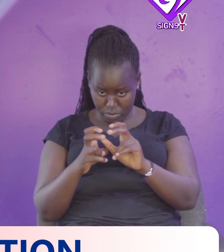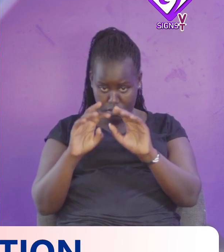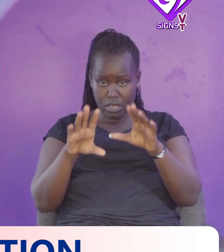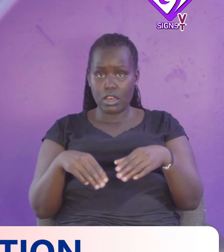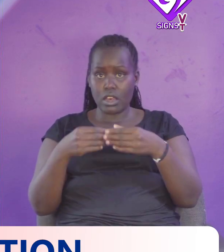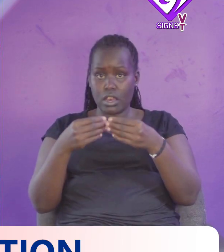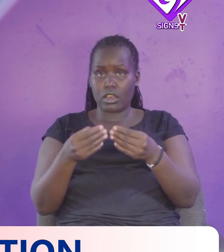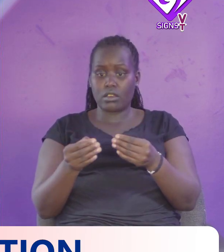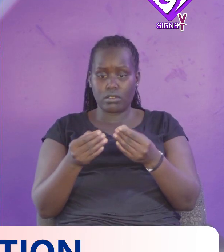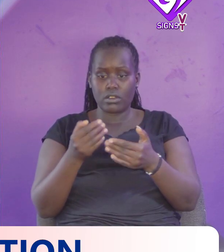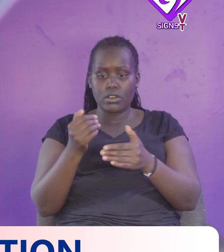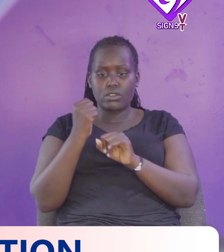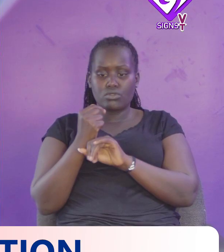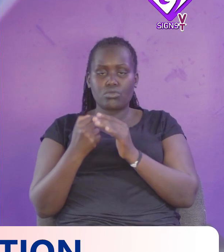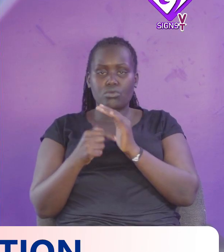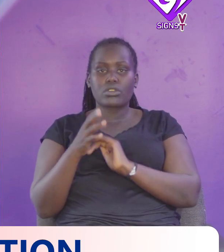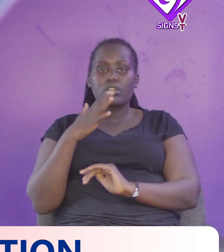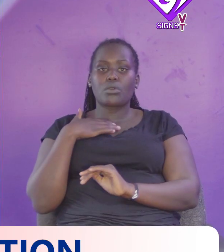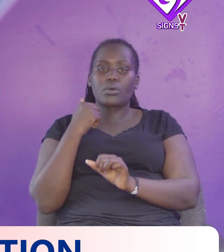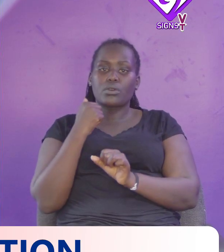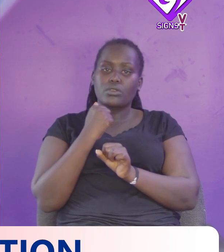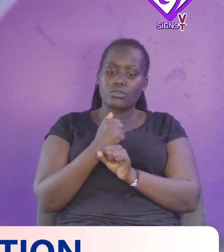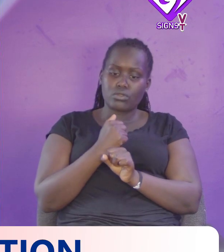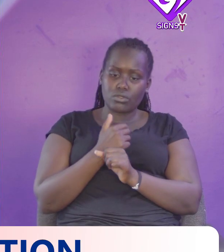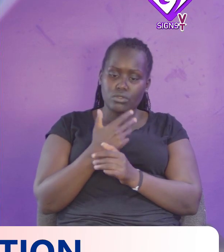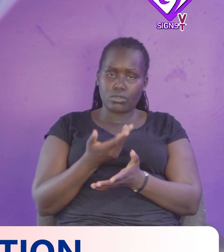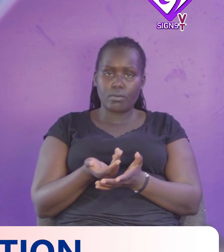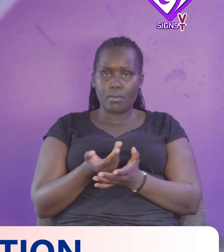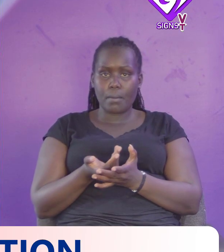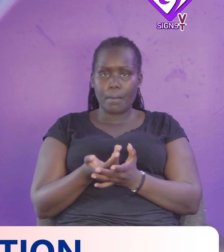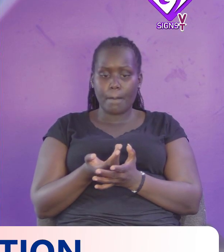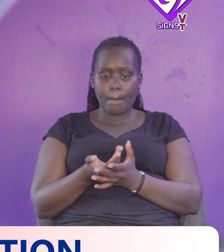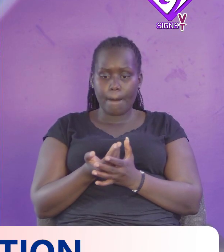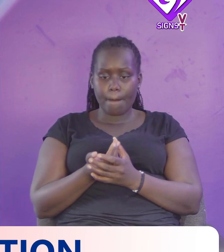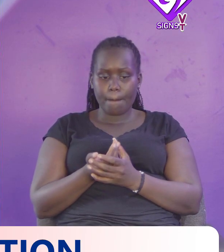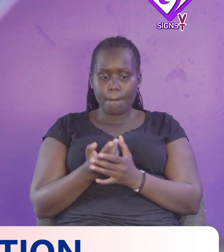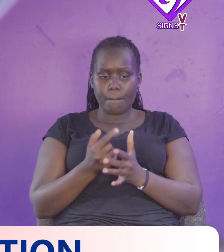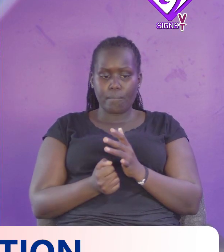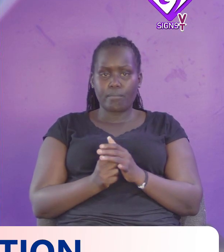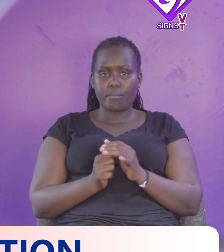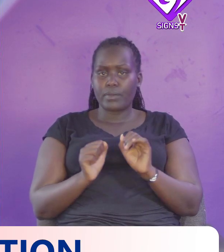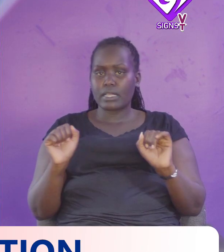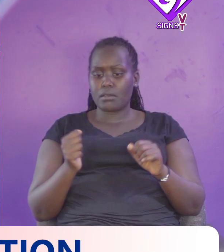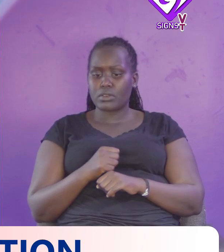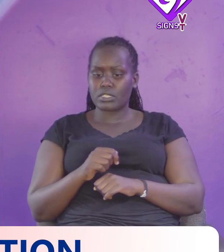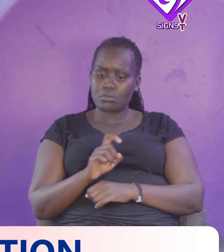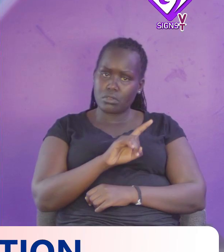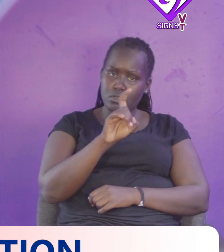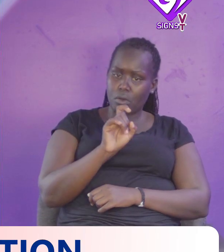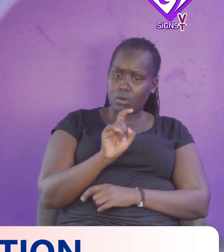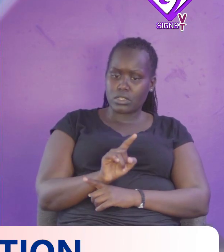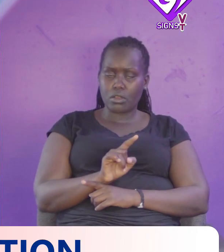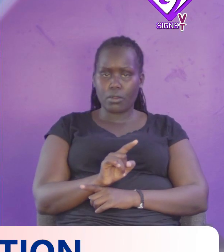room to just come and do whatever they want to do. Immunity umepewa, we fanya vile unataka, we cannot question you, we can't, you